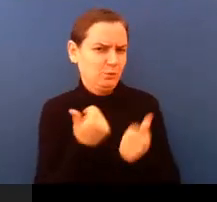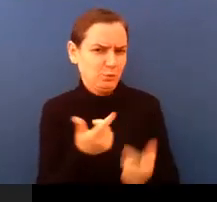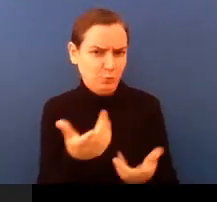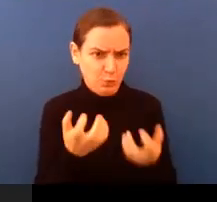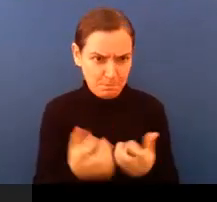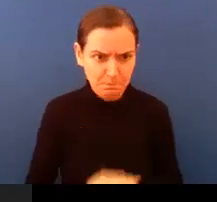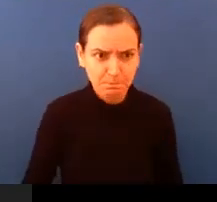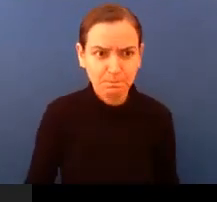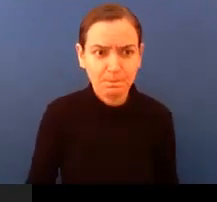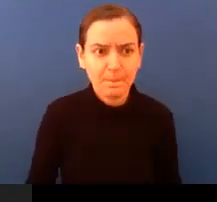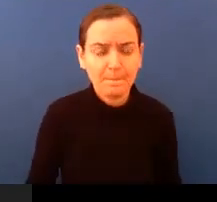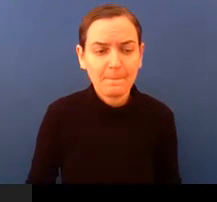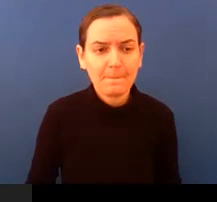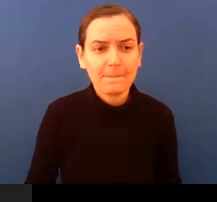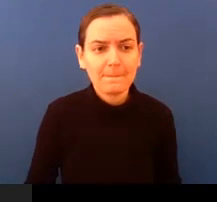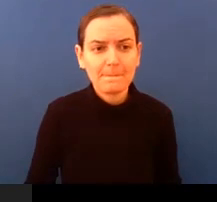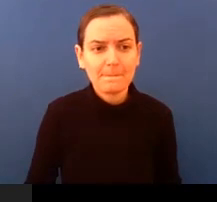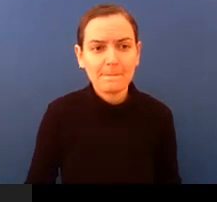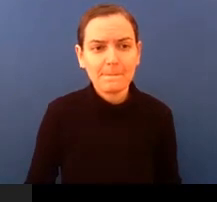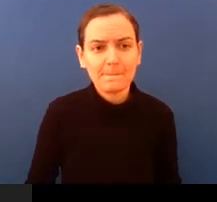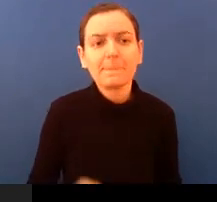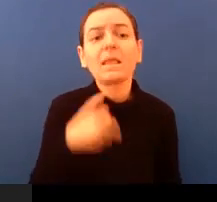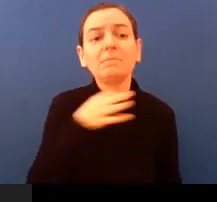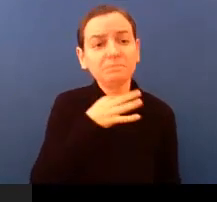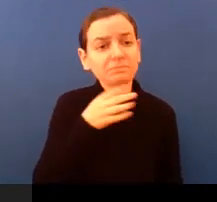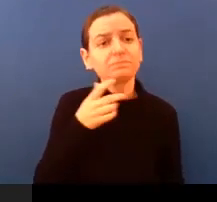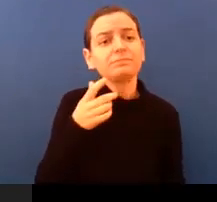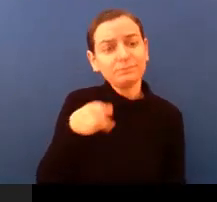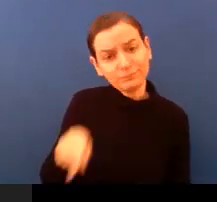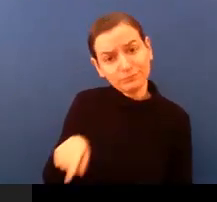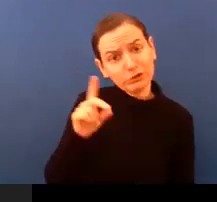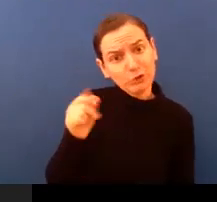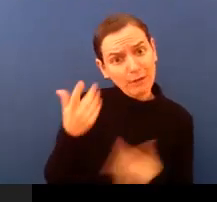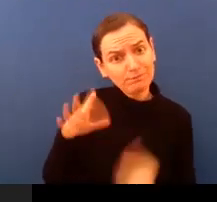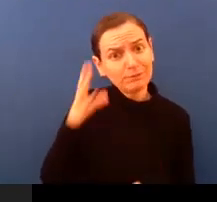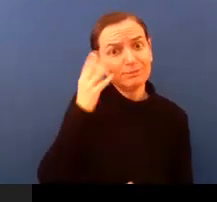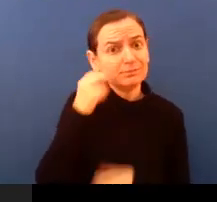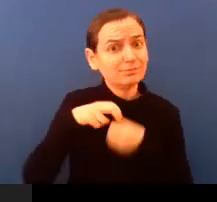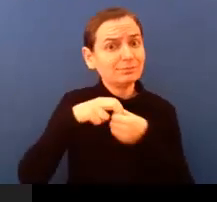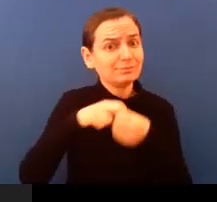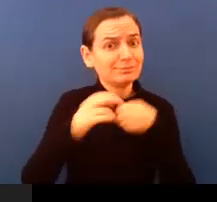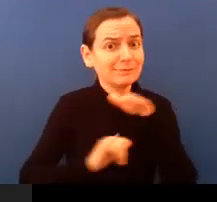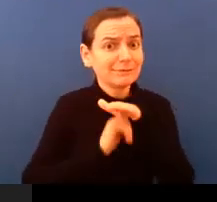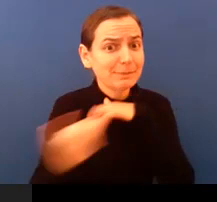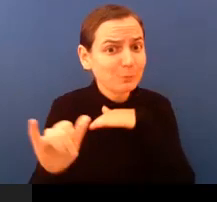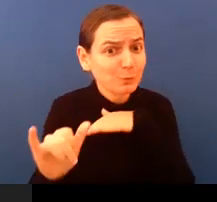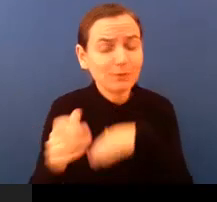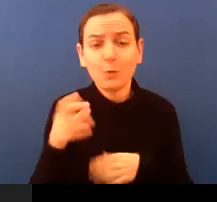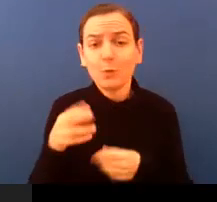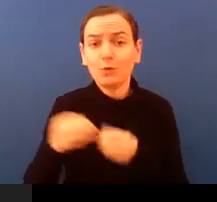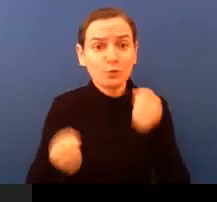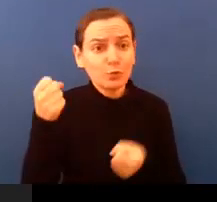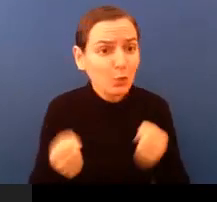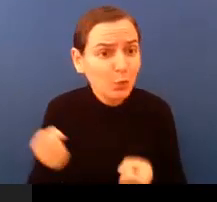travel, you may want to check and see what kind of training they do with the dog when they're starting to work with the dog